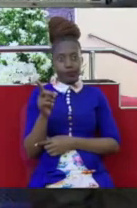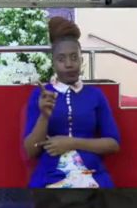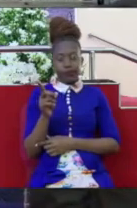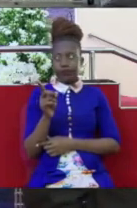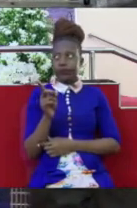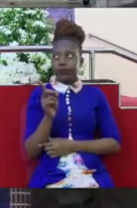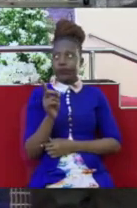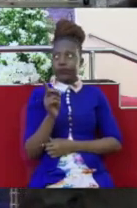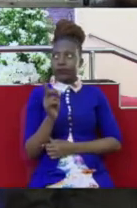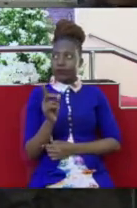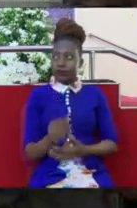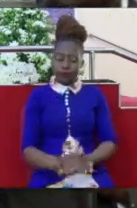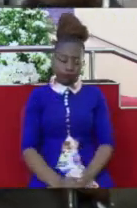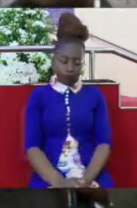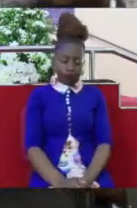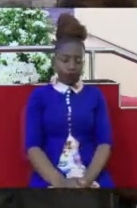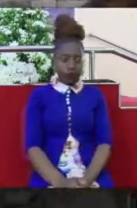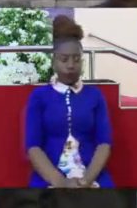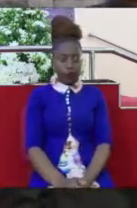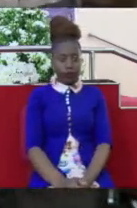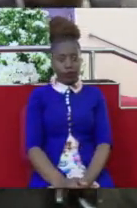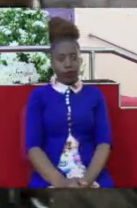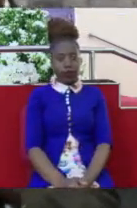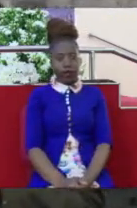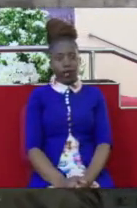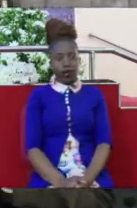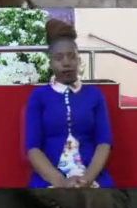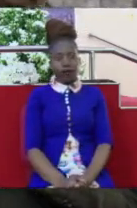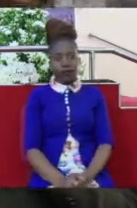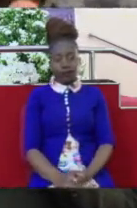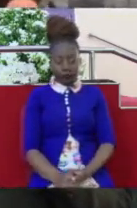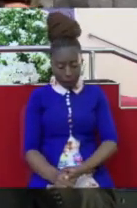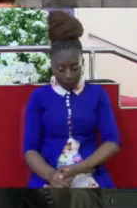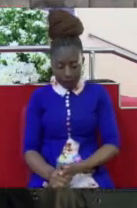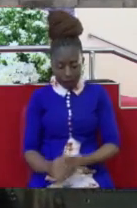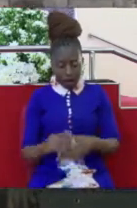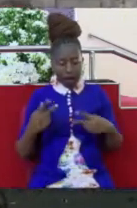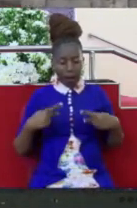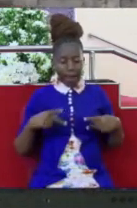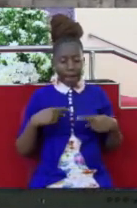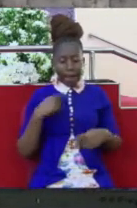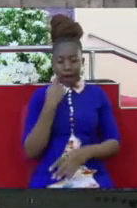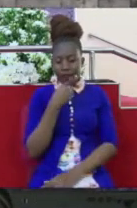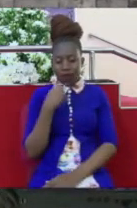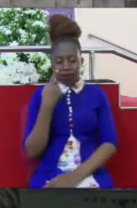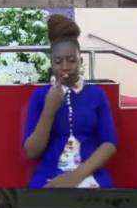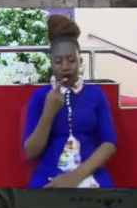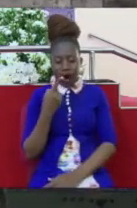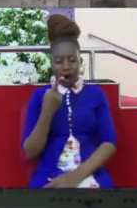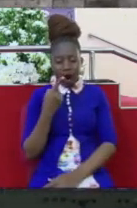Now, look, even people that have half a brain, hata watu ambao wako na akili nusu.